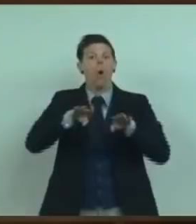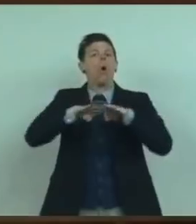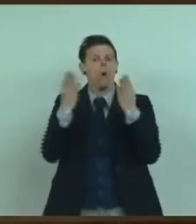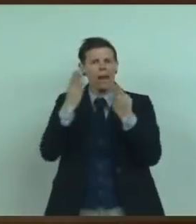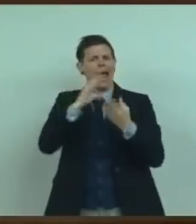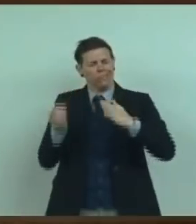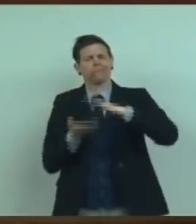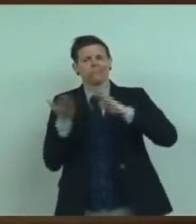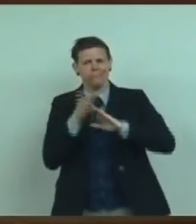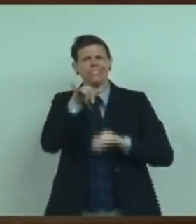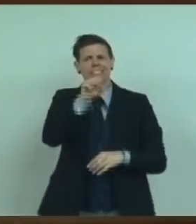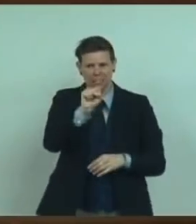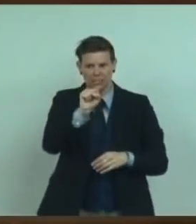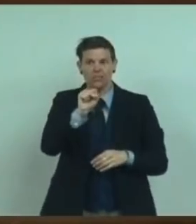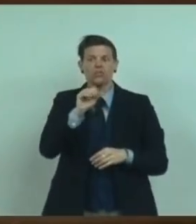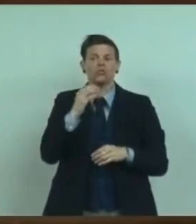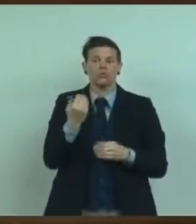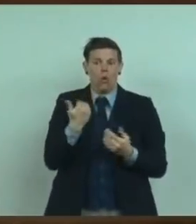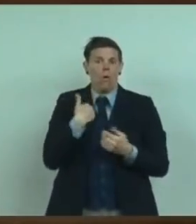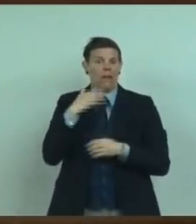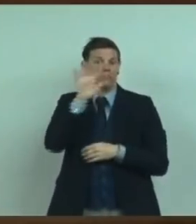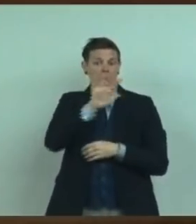open are available on our website,